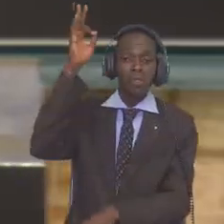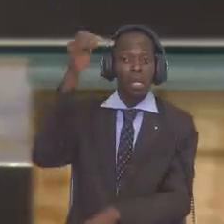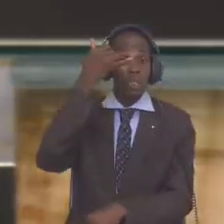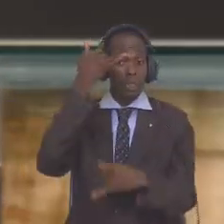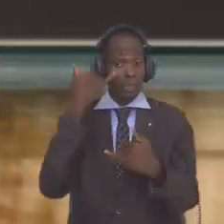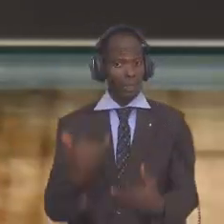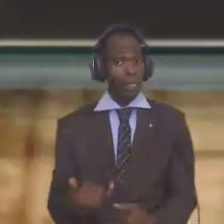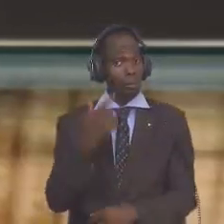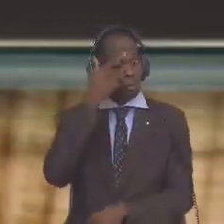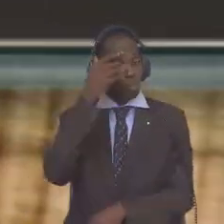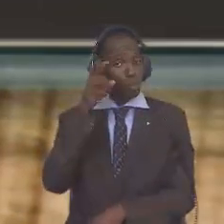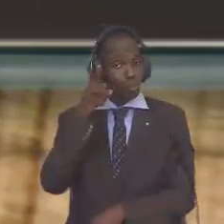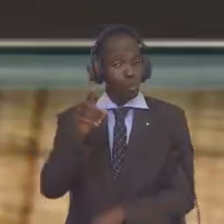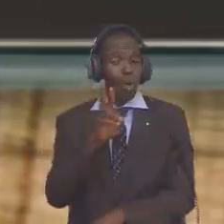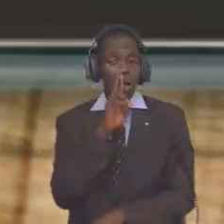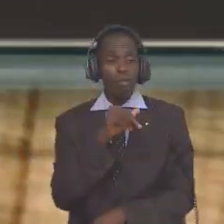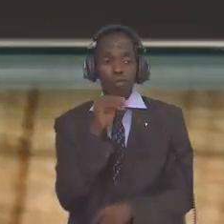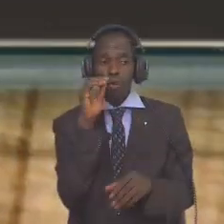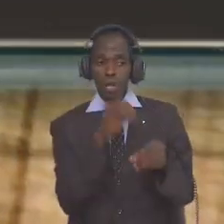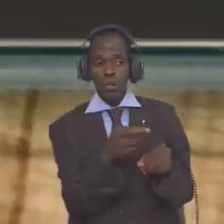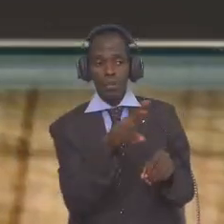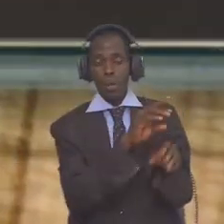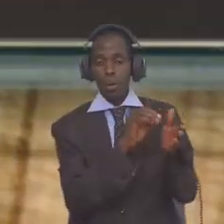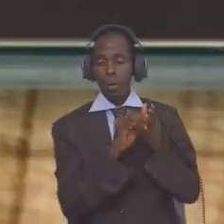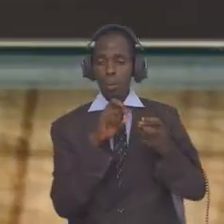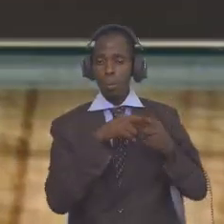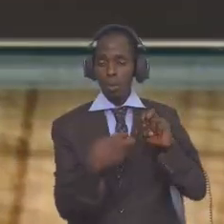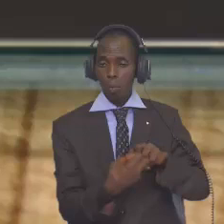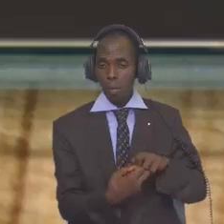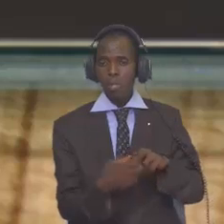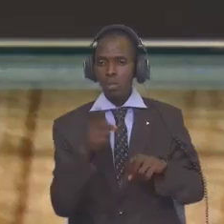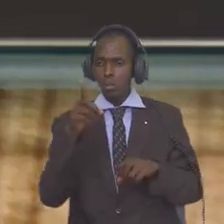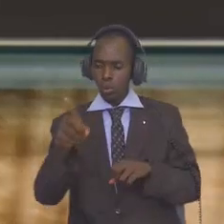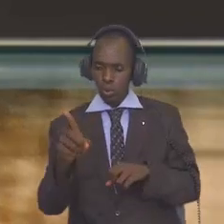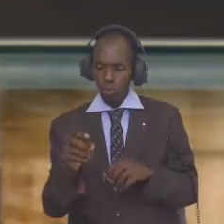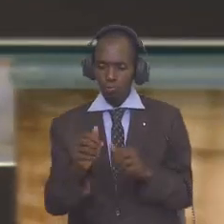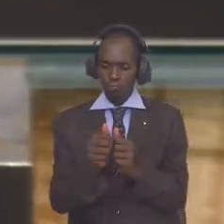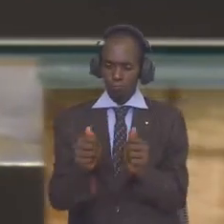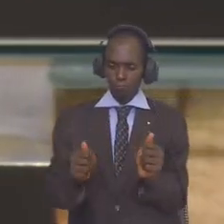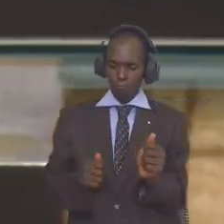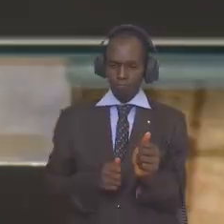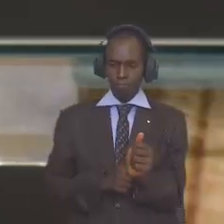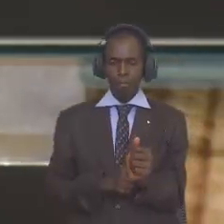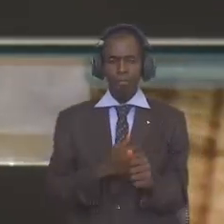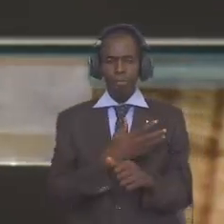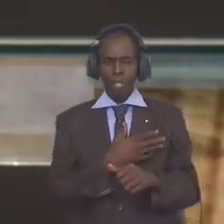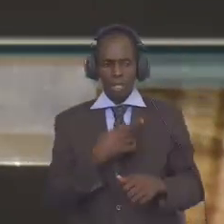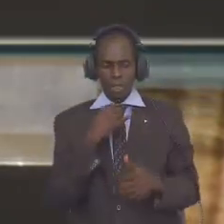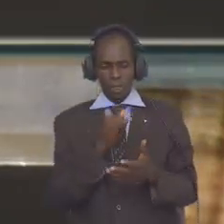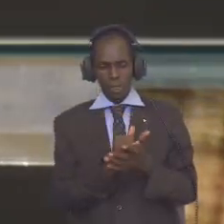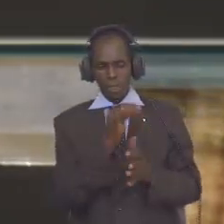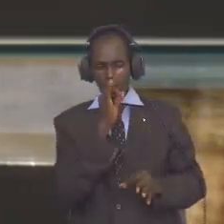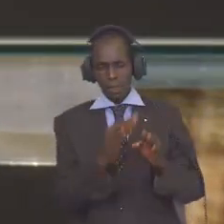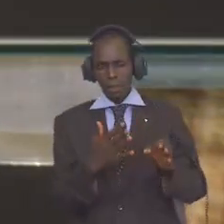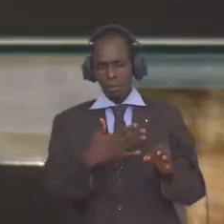because you are not in their problem and you're not in their thoughts, you step back and you say, if my brother will